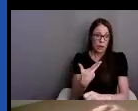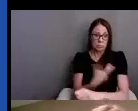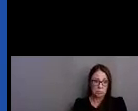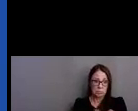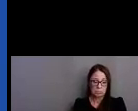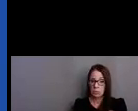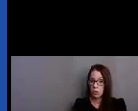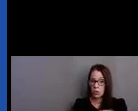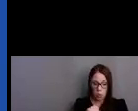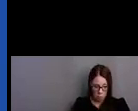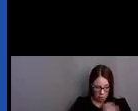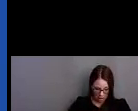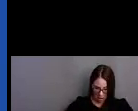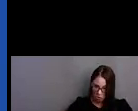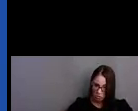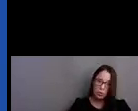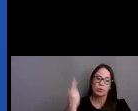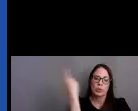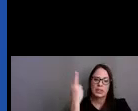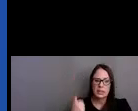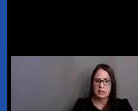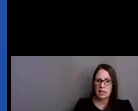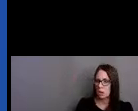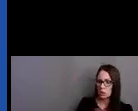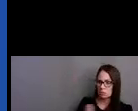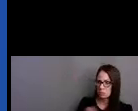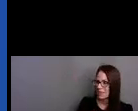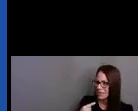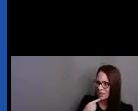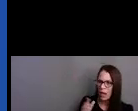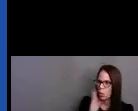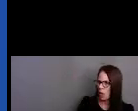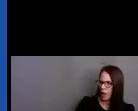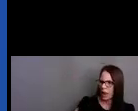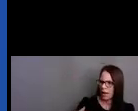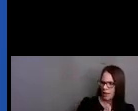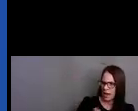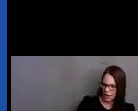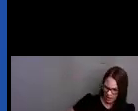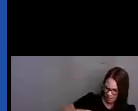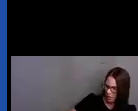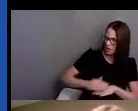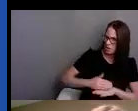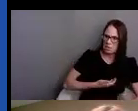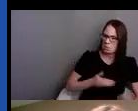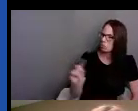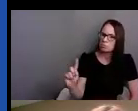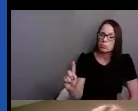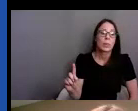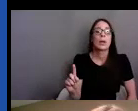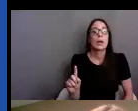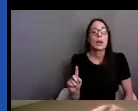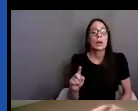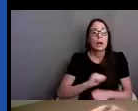biological reasons that I would be concerned about them having negative effects on the baby. What we're doing with the vaccines is